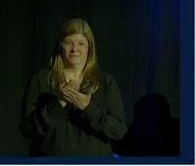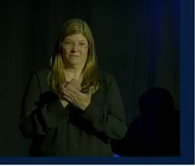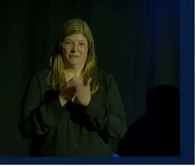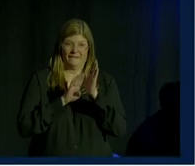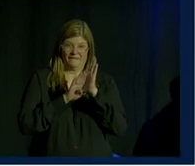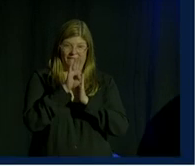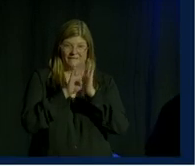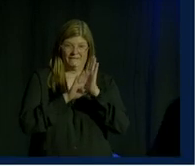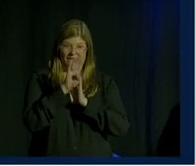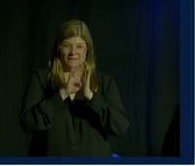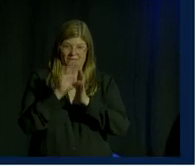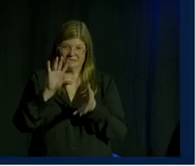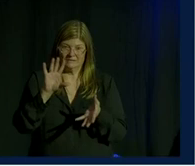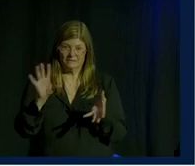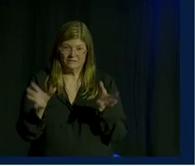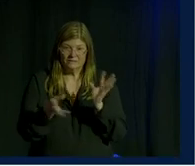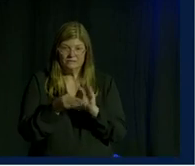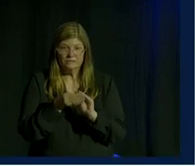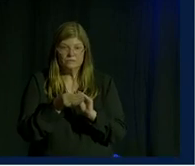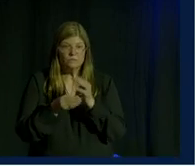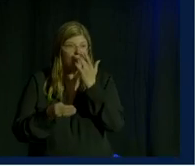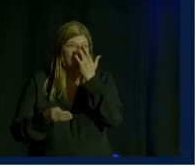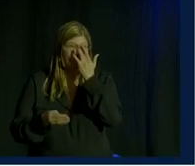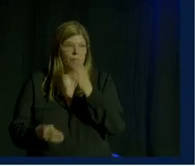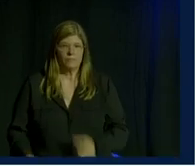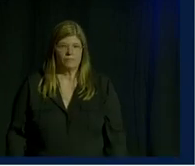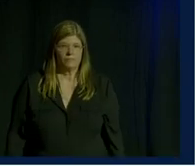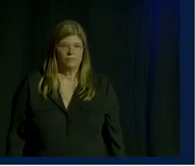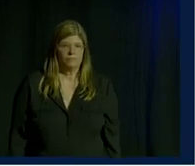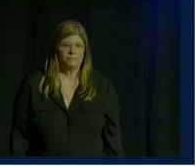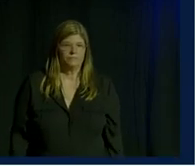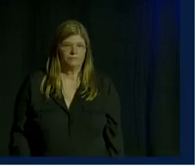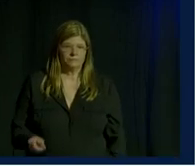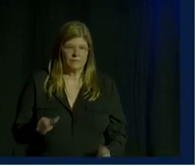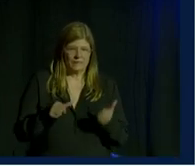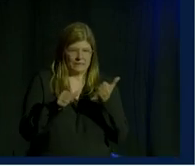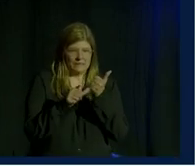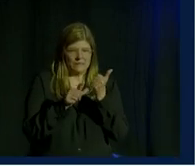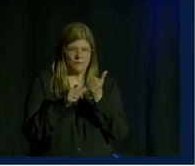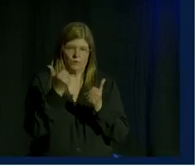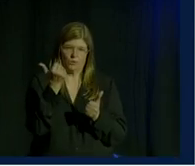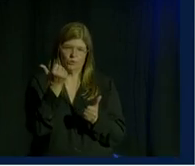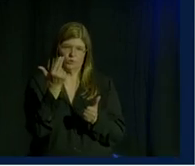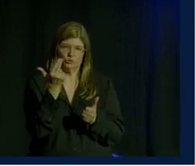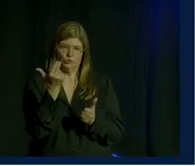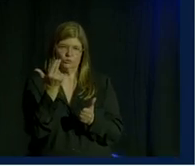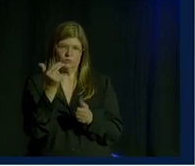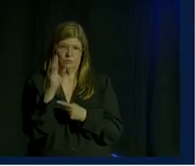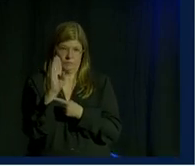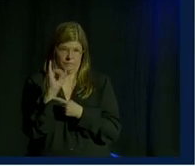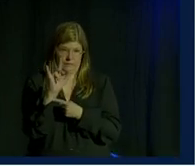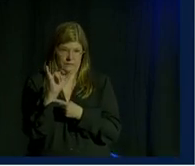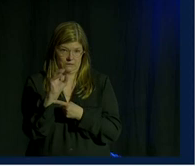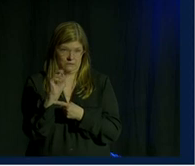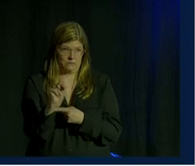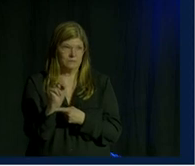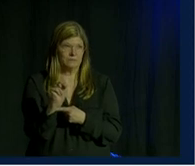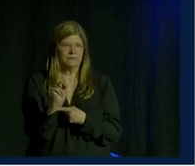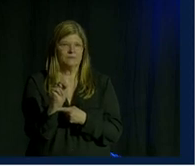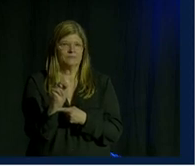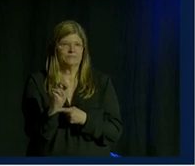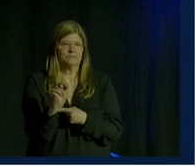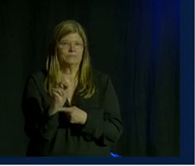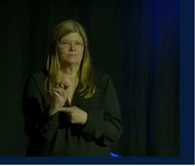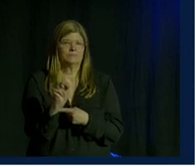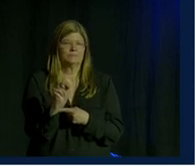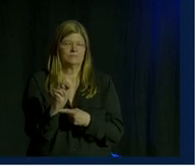tune of $13 billion since 1994. Our assistant coach, Deputy Mayor Falchicchio, has given